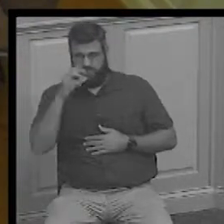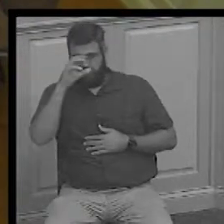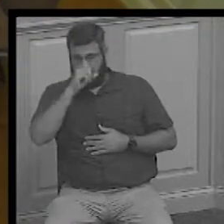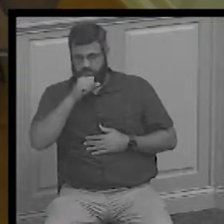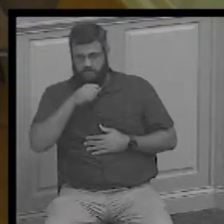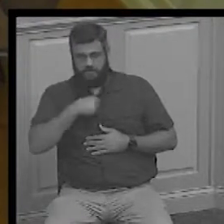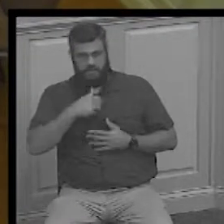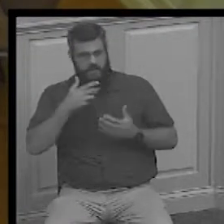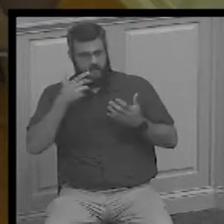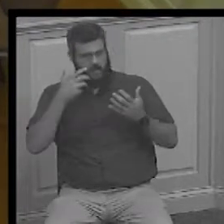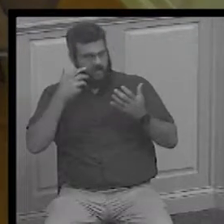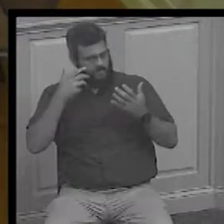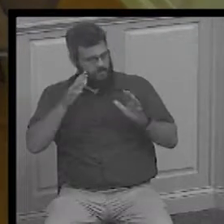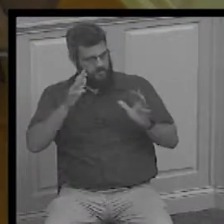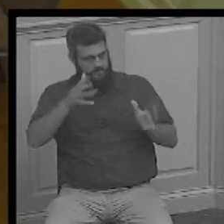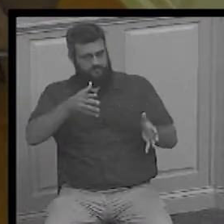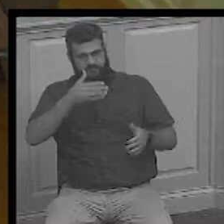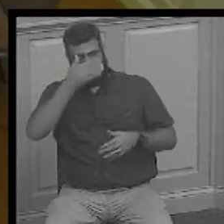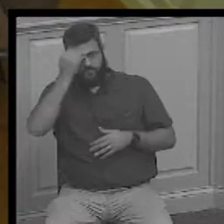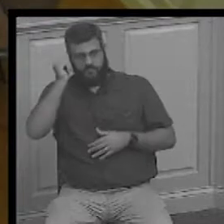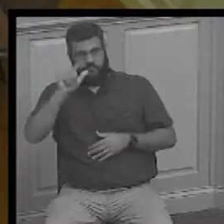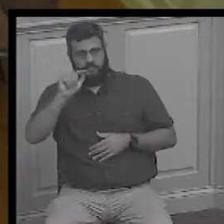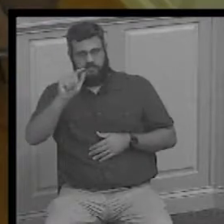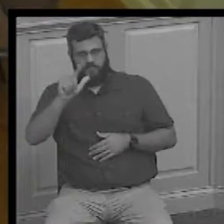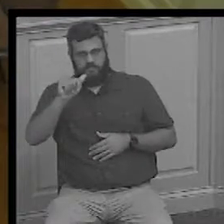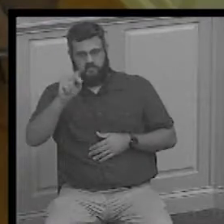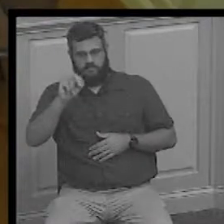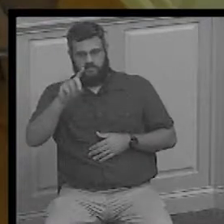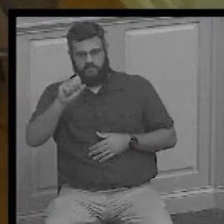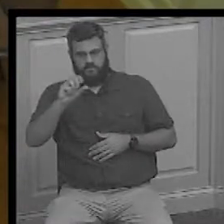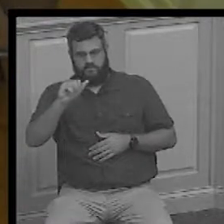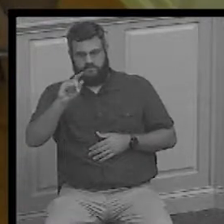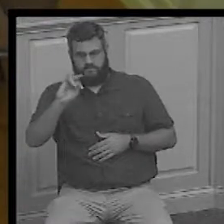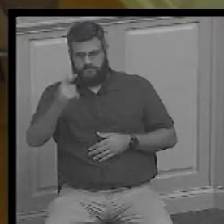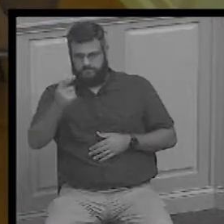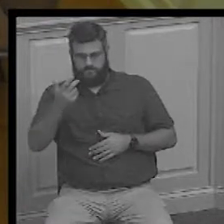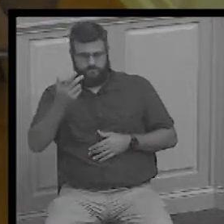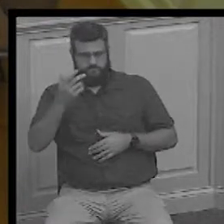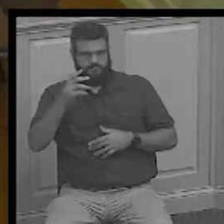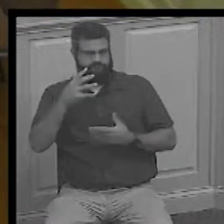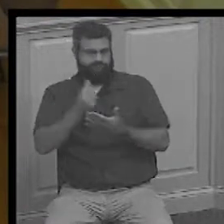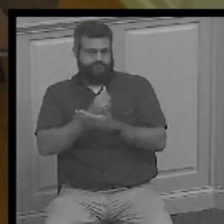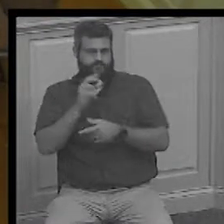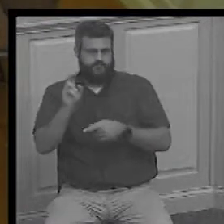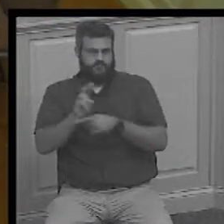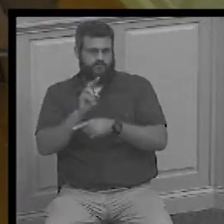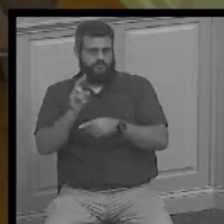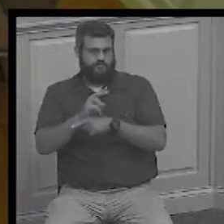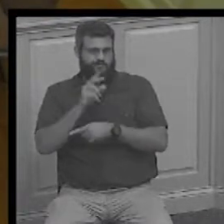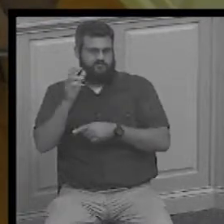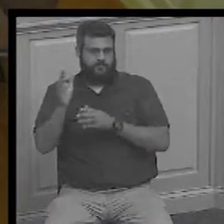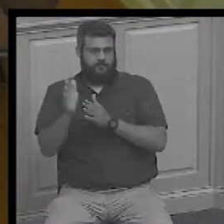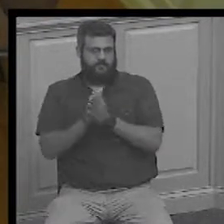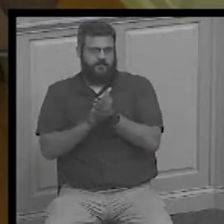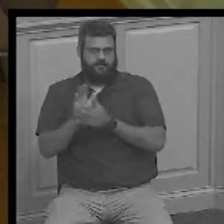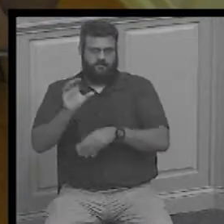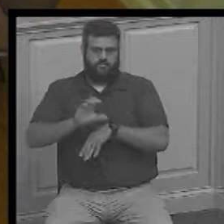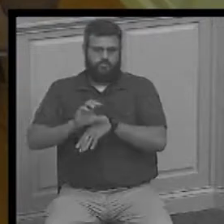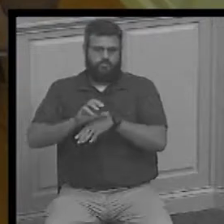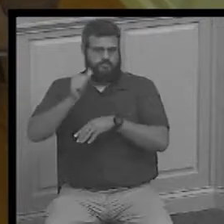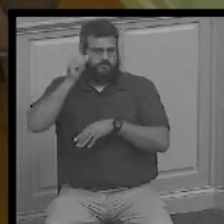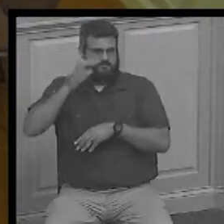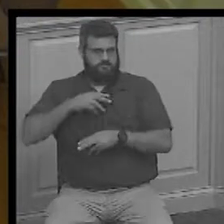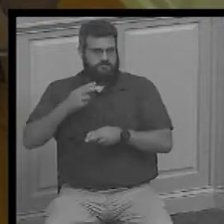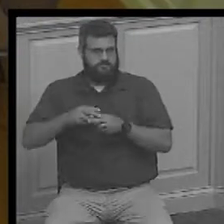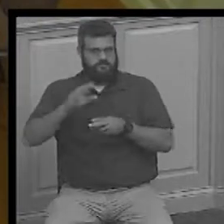I don't want to leave landscaping hanging out there. We had a proper, I'll just use Bernie from the Methodist Church and helping here, brought in,